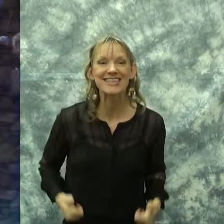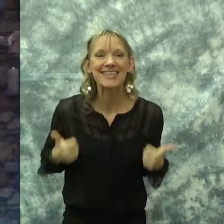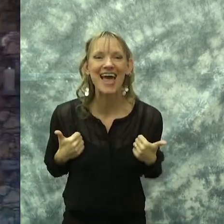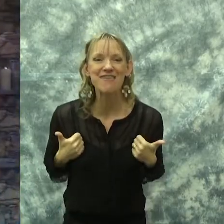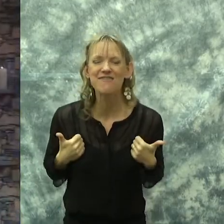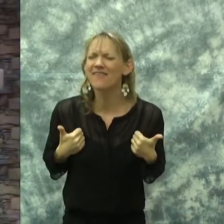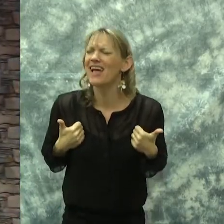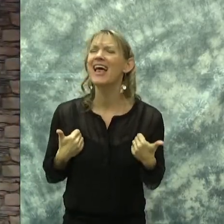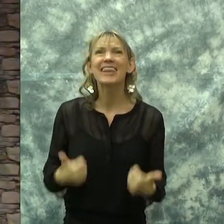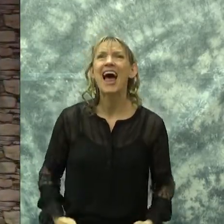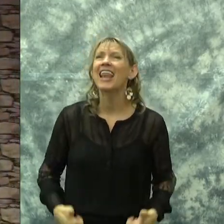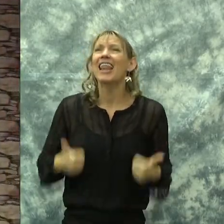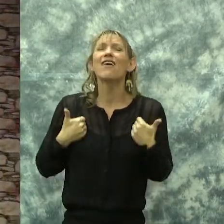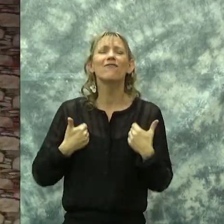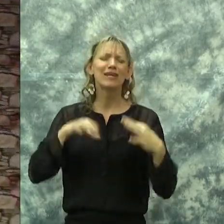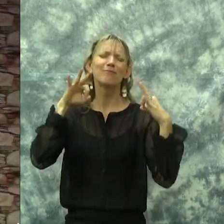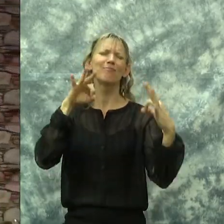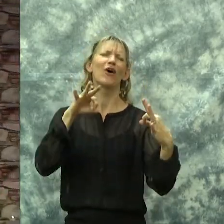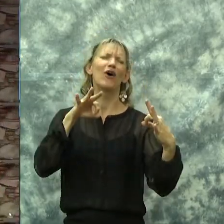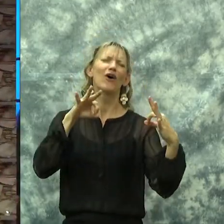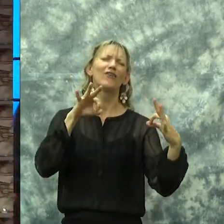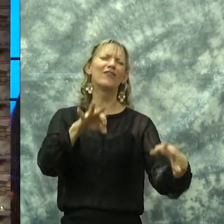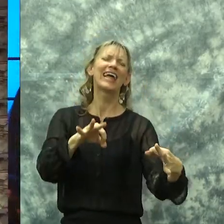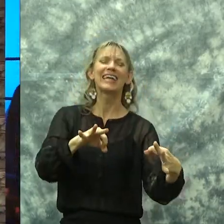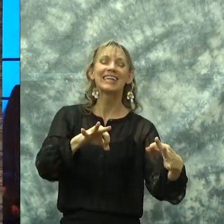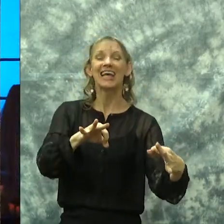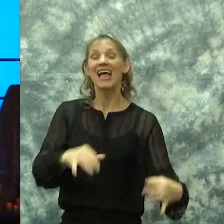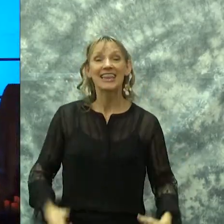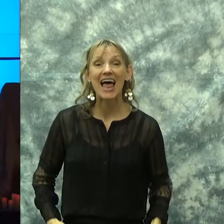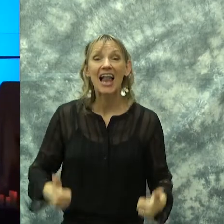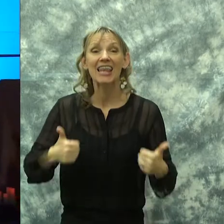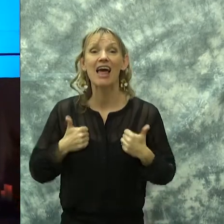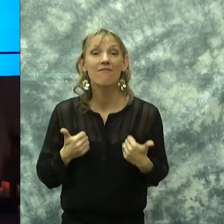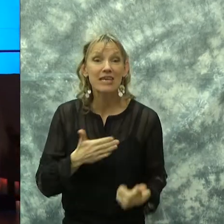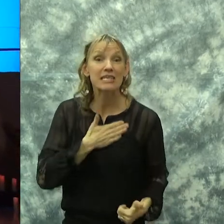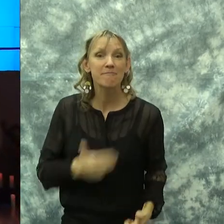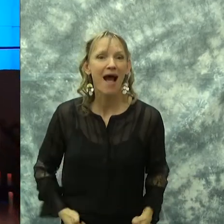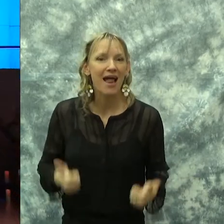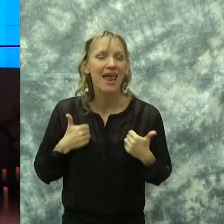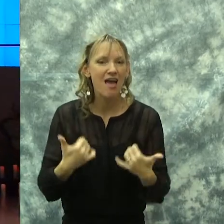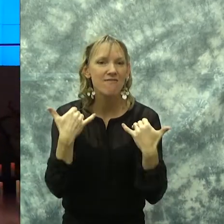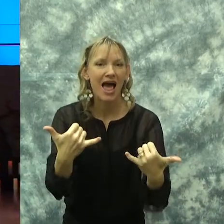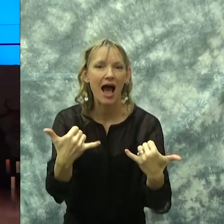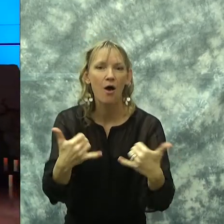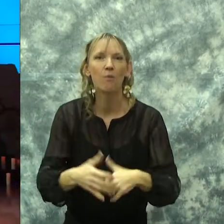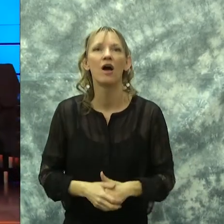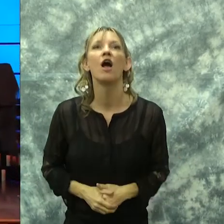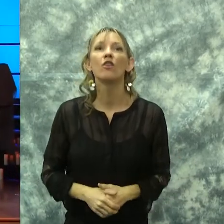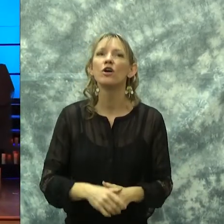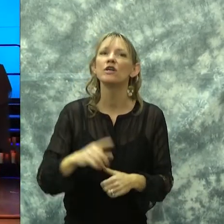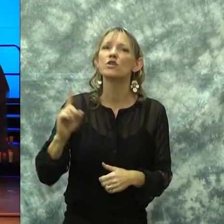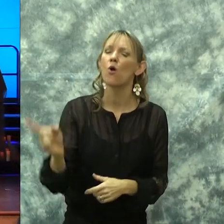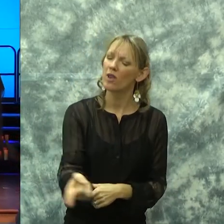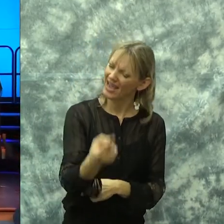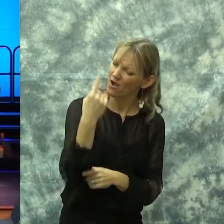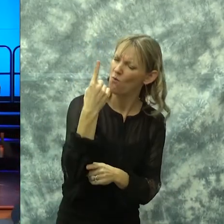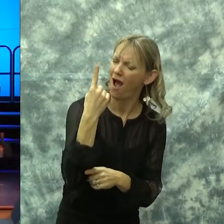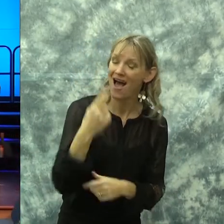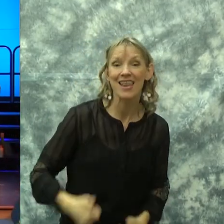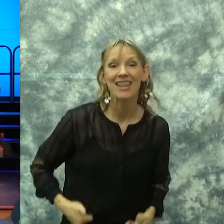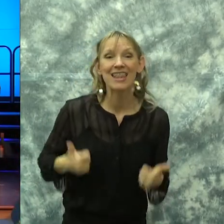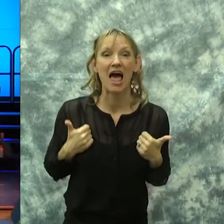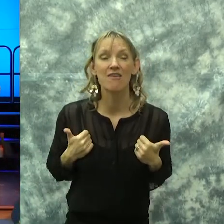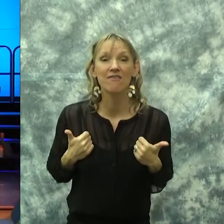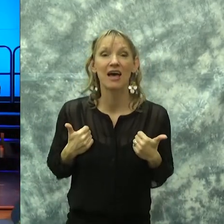is God's life. That life is perfect. That life is my life now. There's